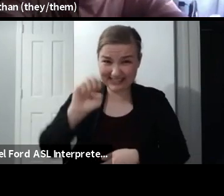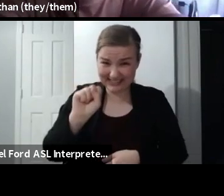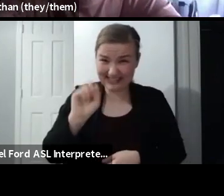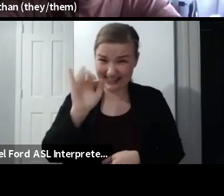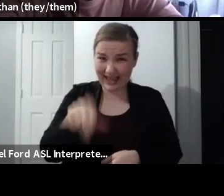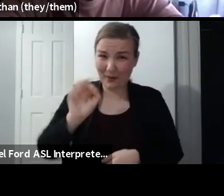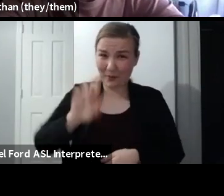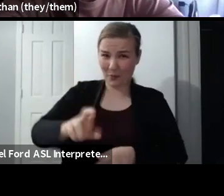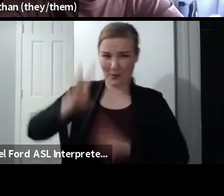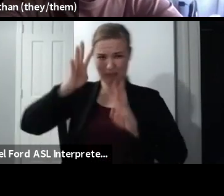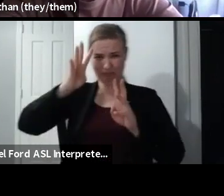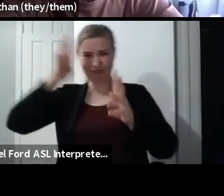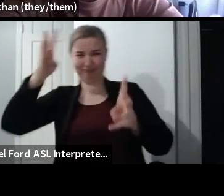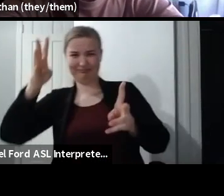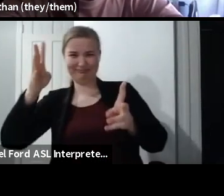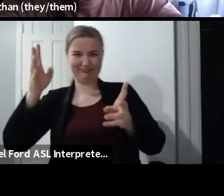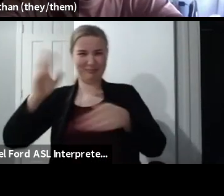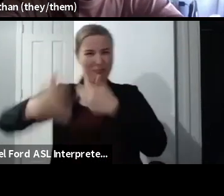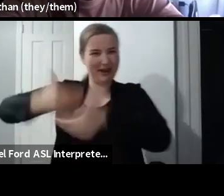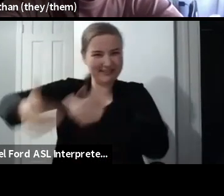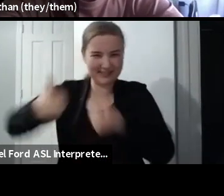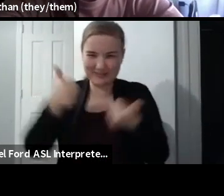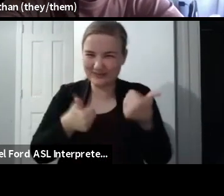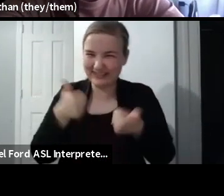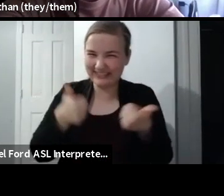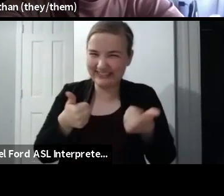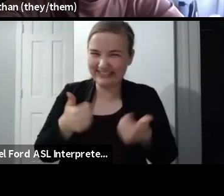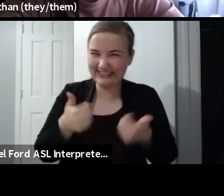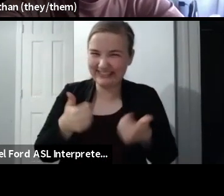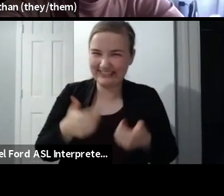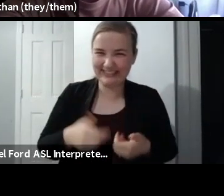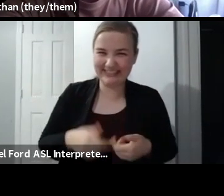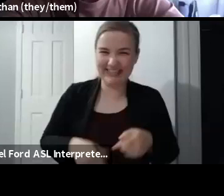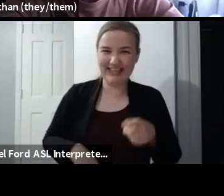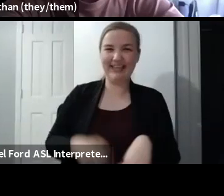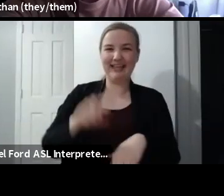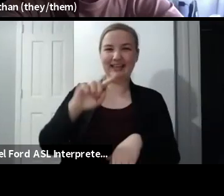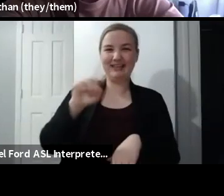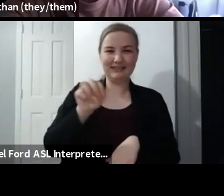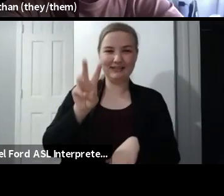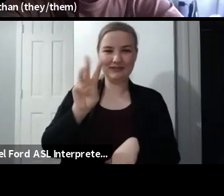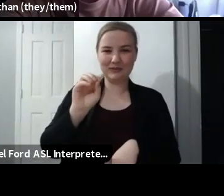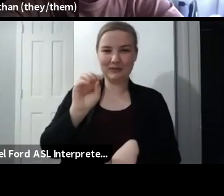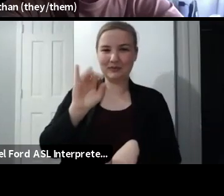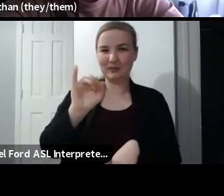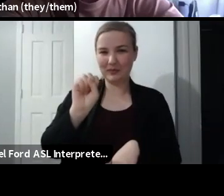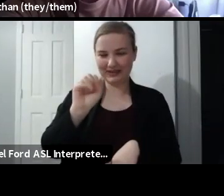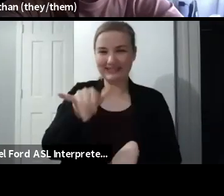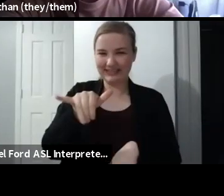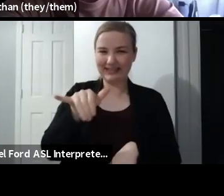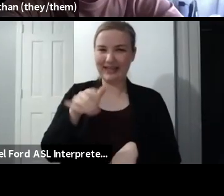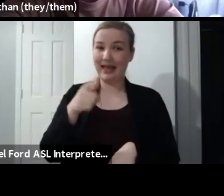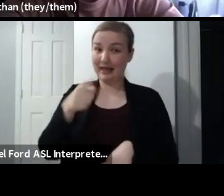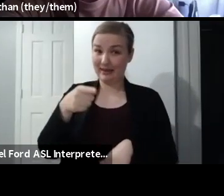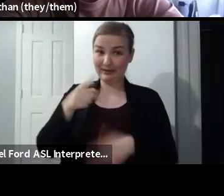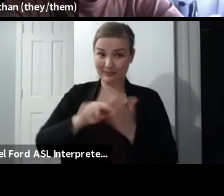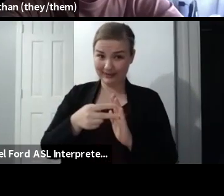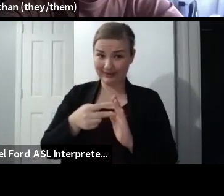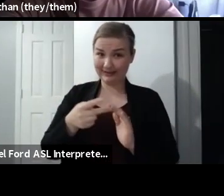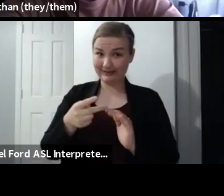Go ahead, Zwoisy. Oh, that's my answer. Pepper and thyme, that's the base. Yeah. Build up from